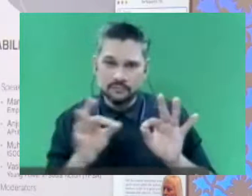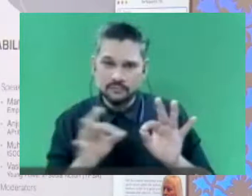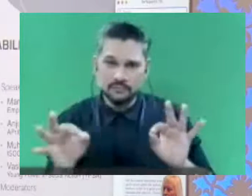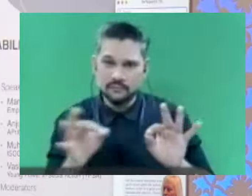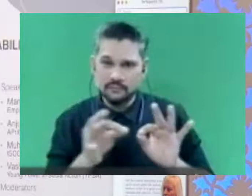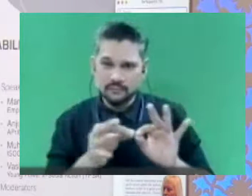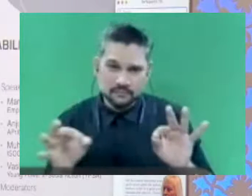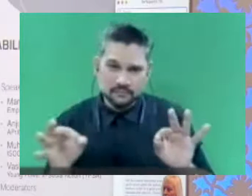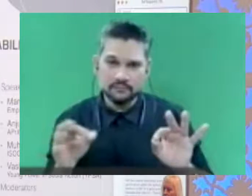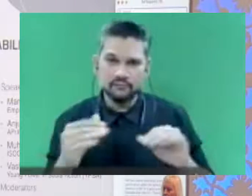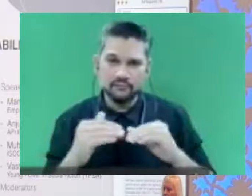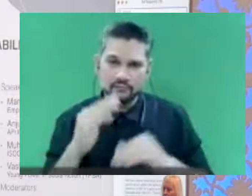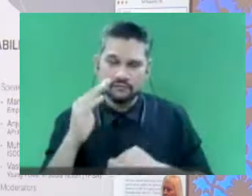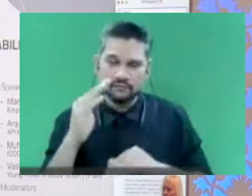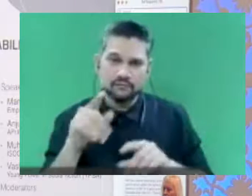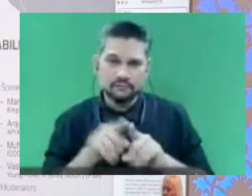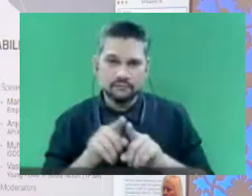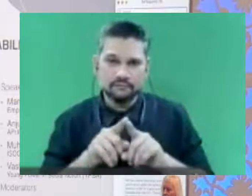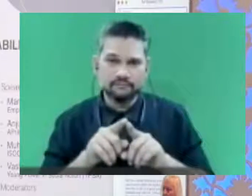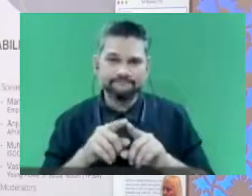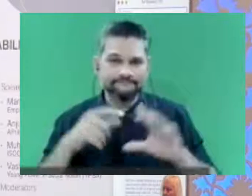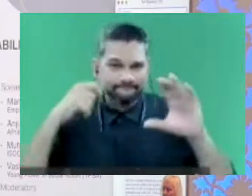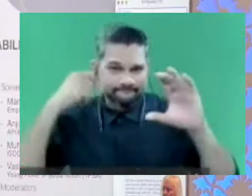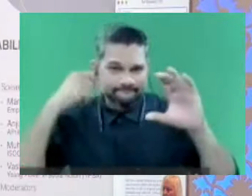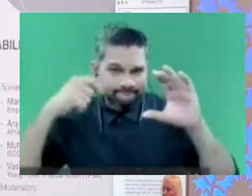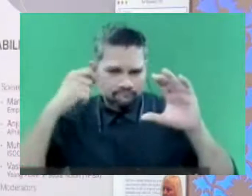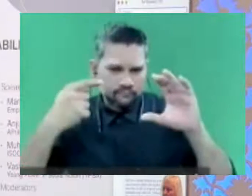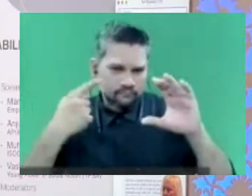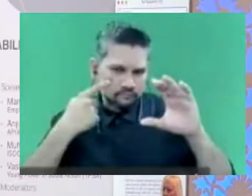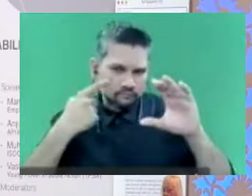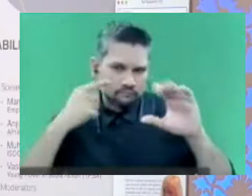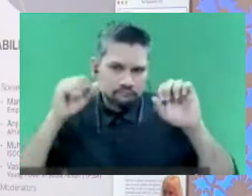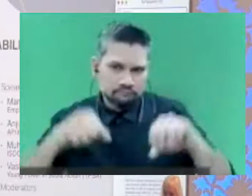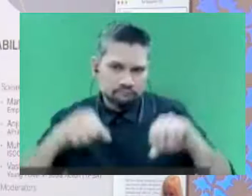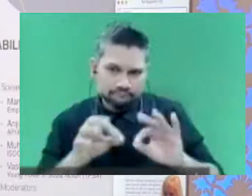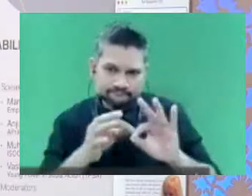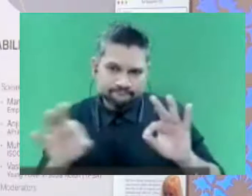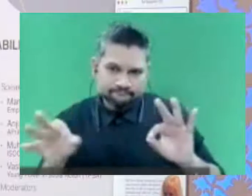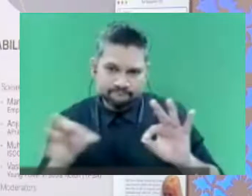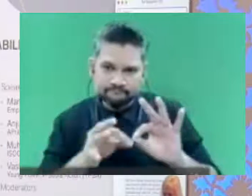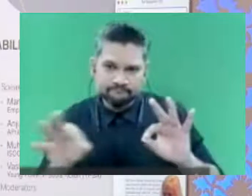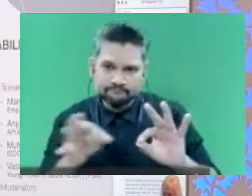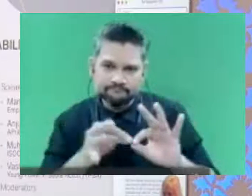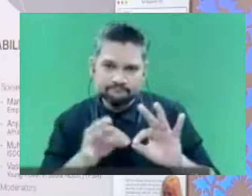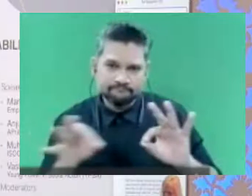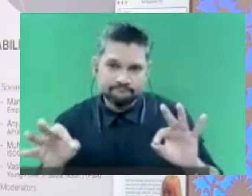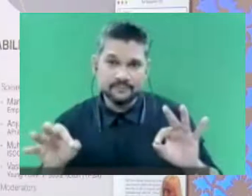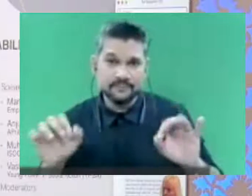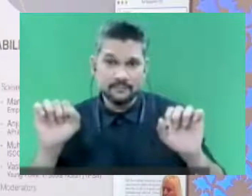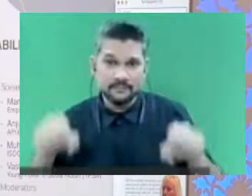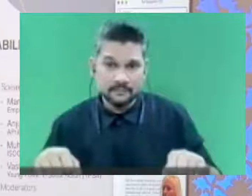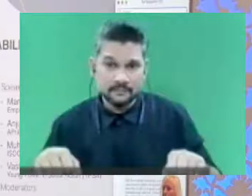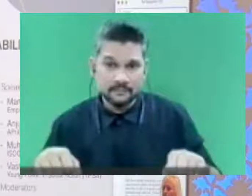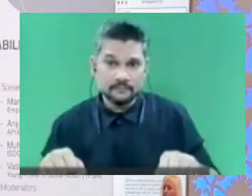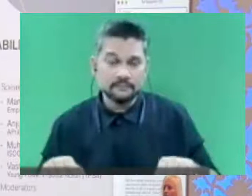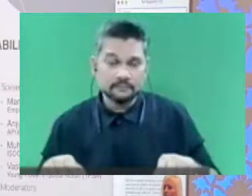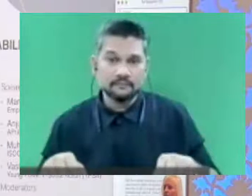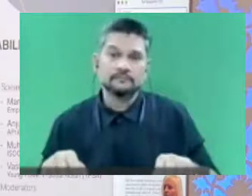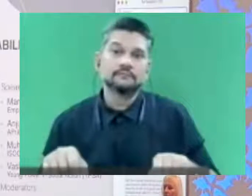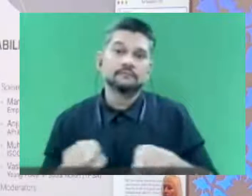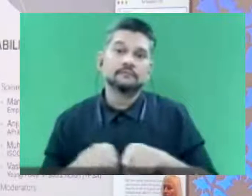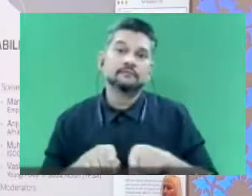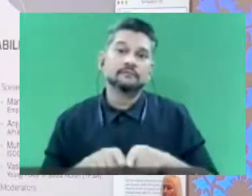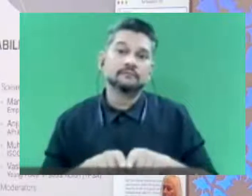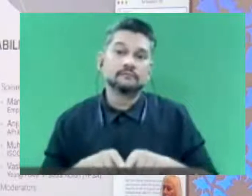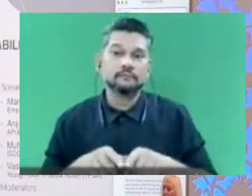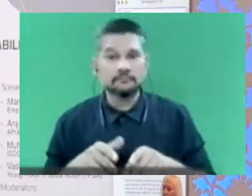those videos, they can see the tags under, yeah. And I think it is beneficial for all of